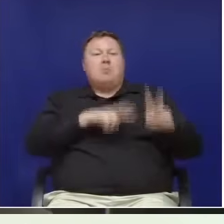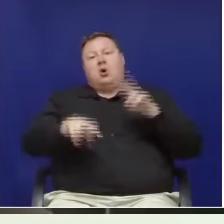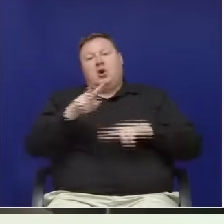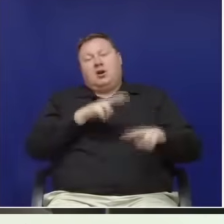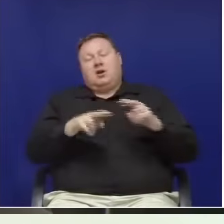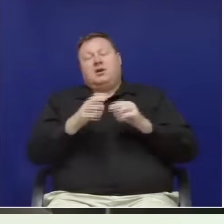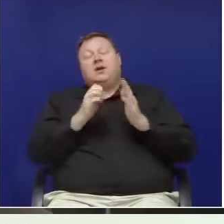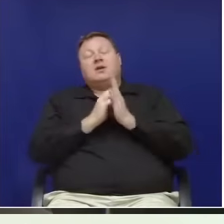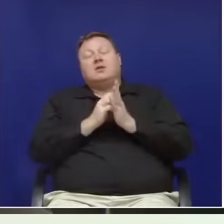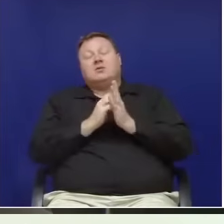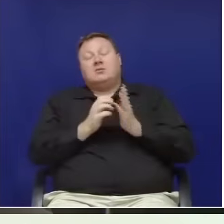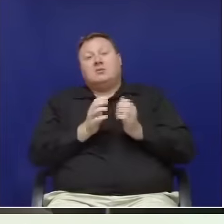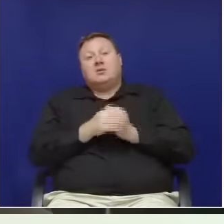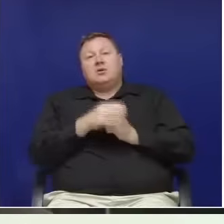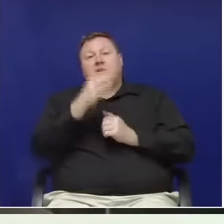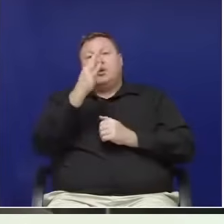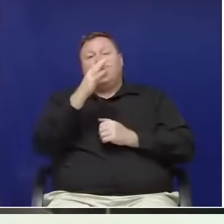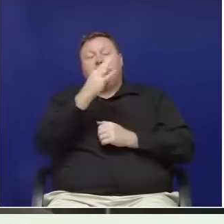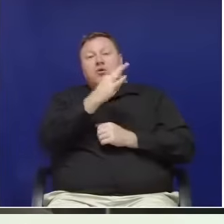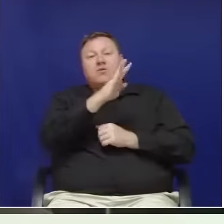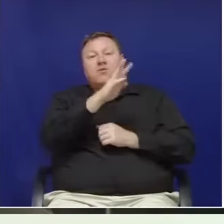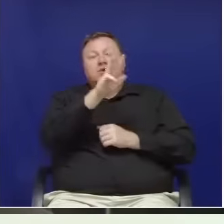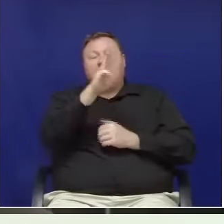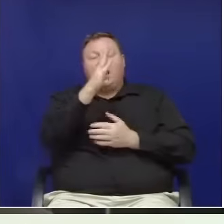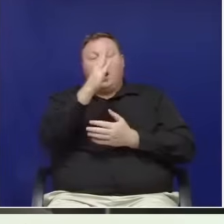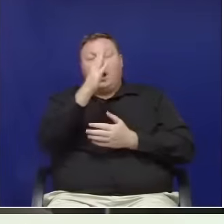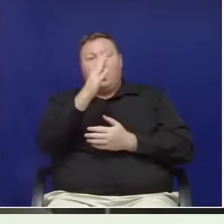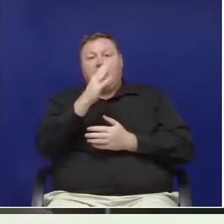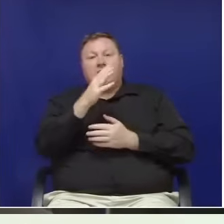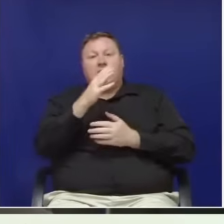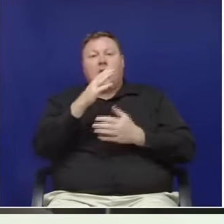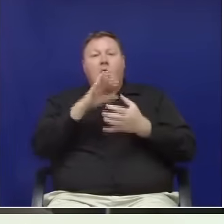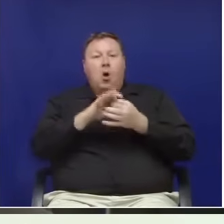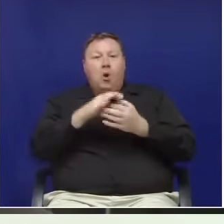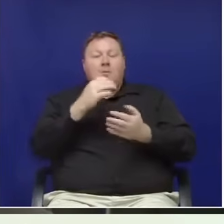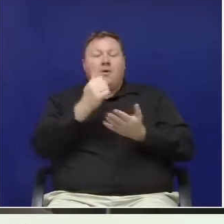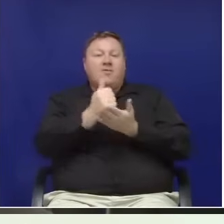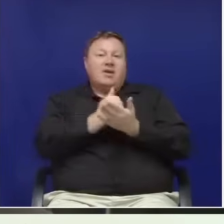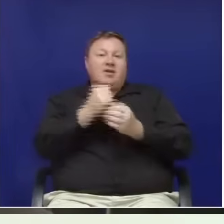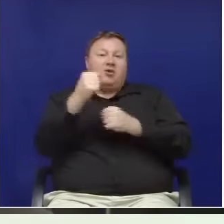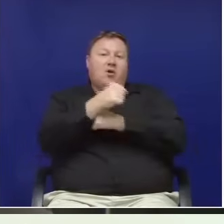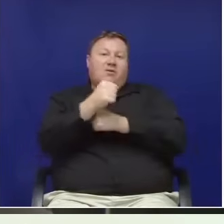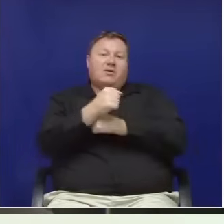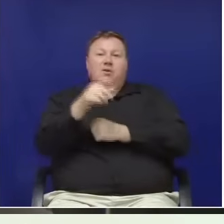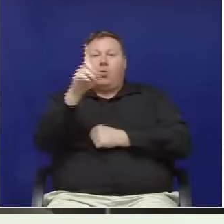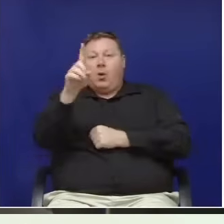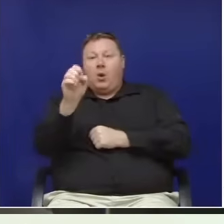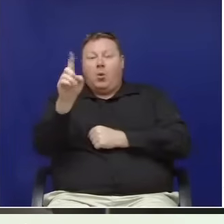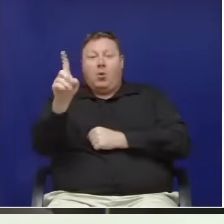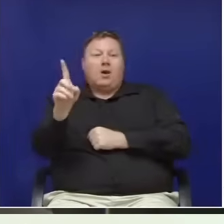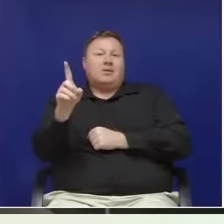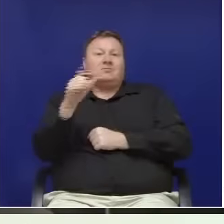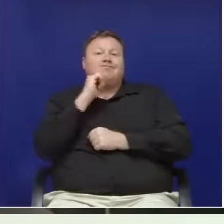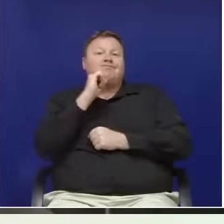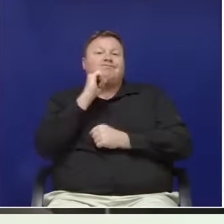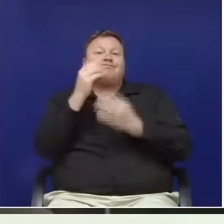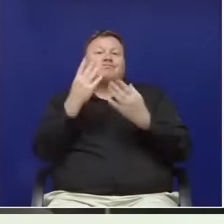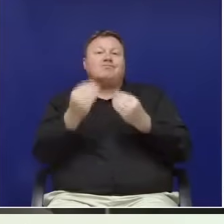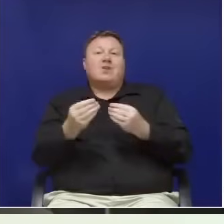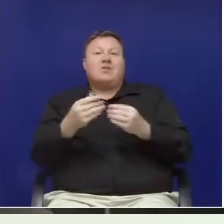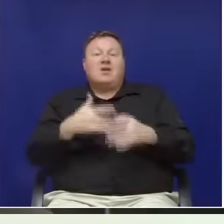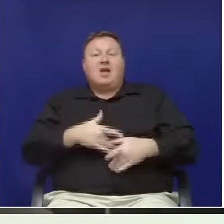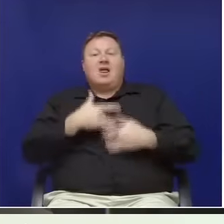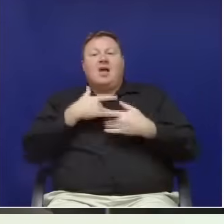In other words, out of the 349 existing physical Home Affairs offices, 101 don't even yet have live